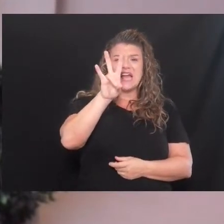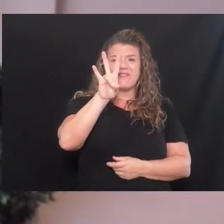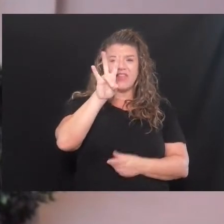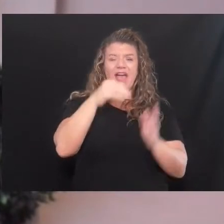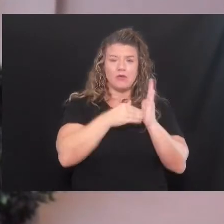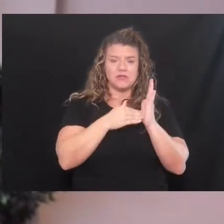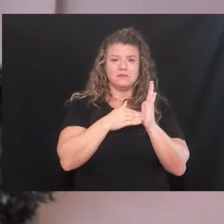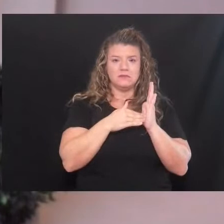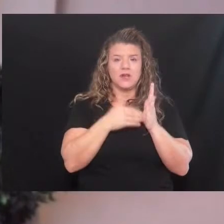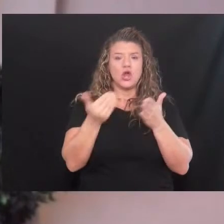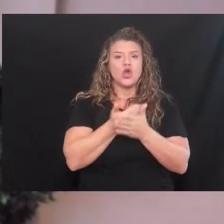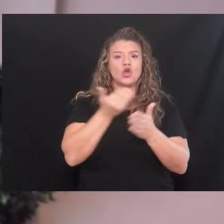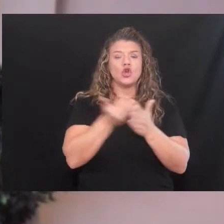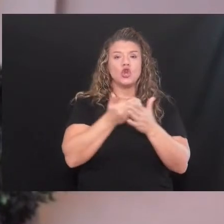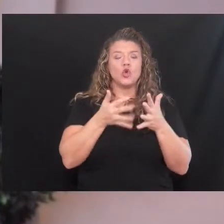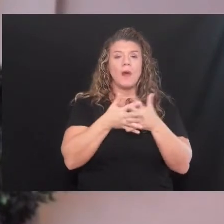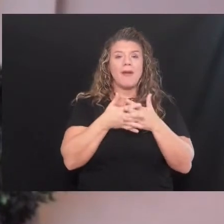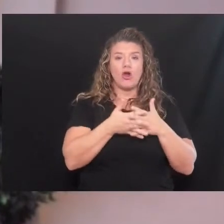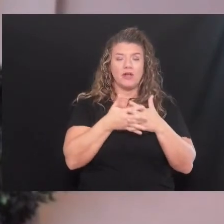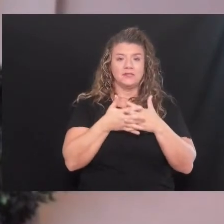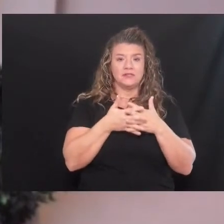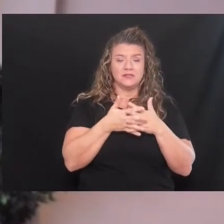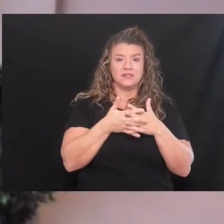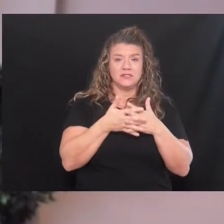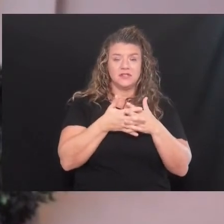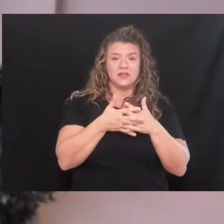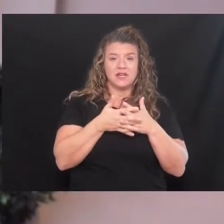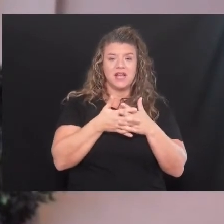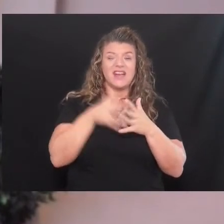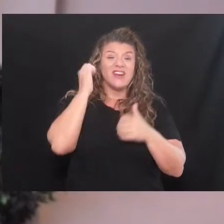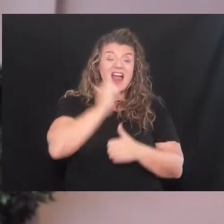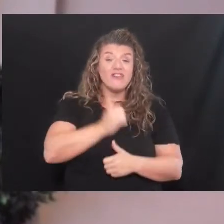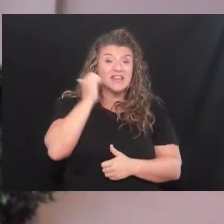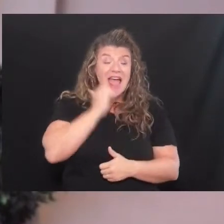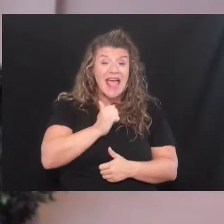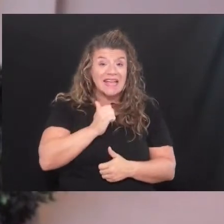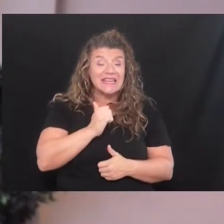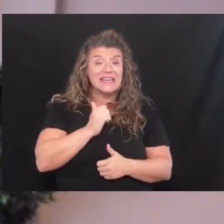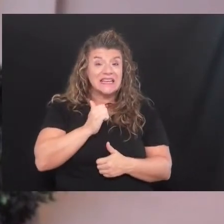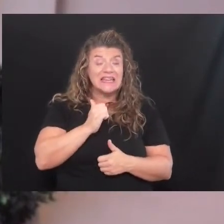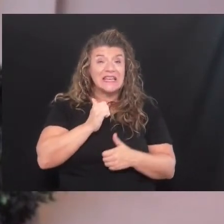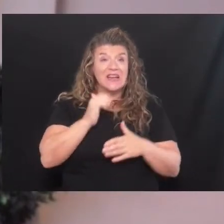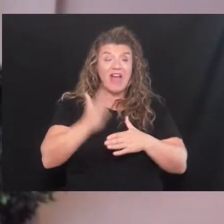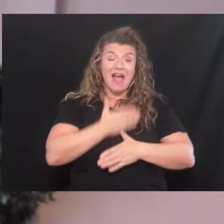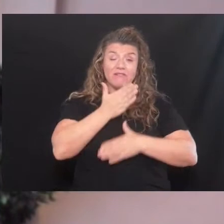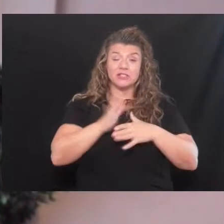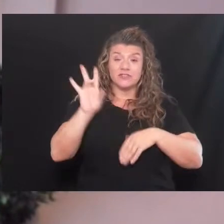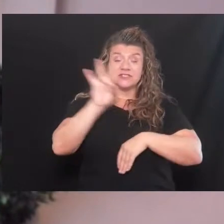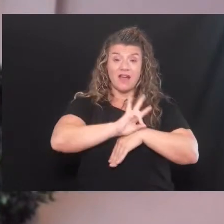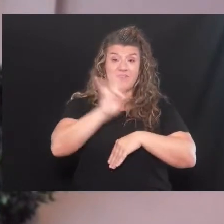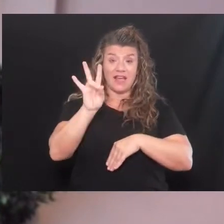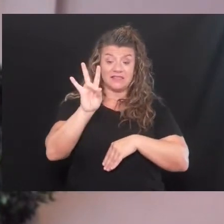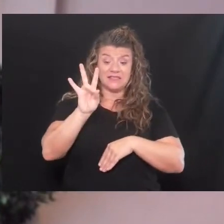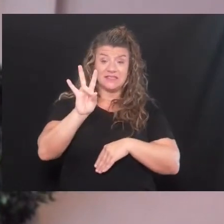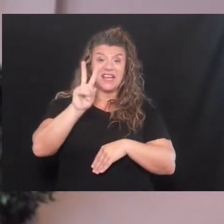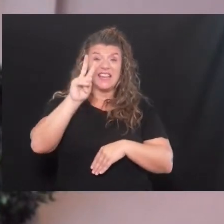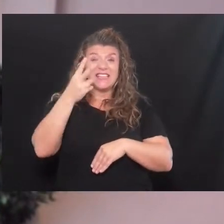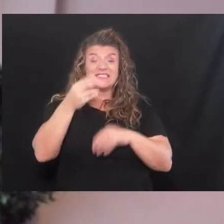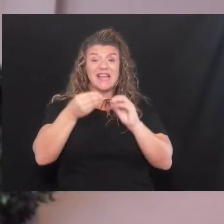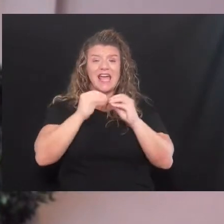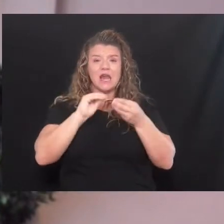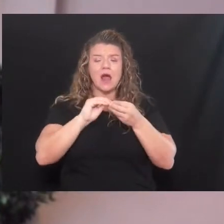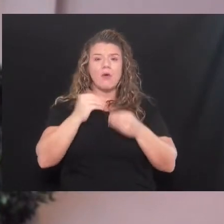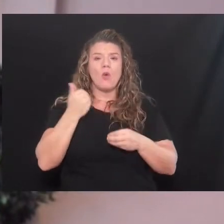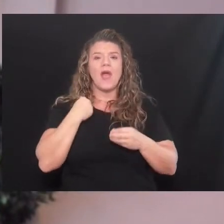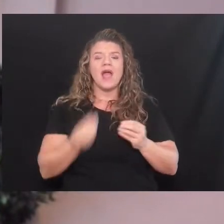107,000 new Americans on per day, average over the last 7 days. Second number is we have